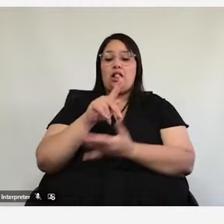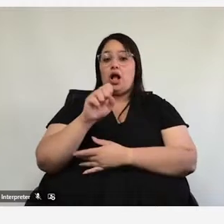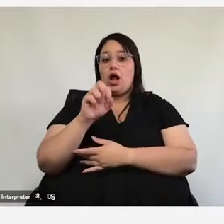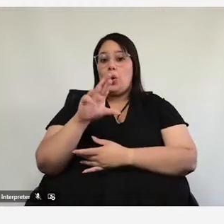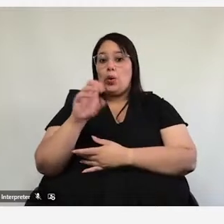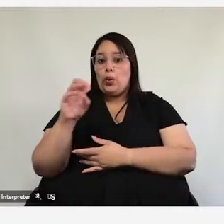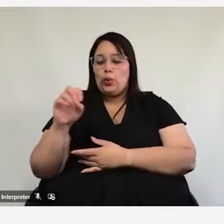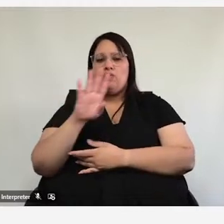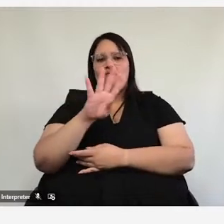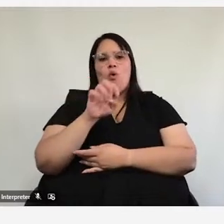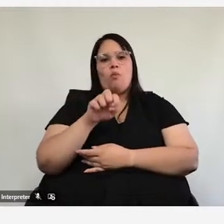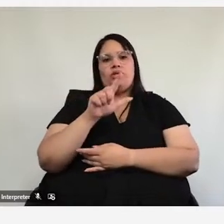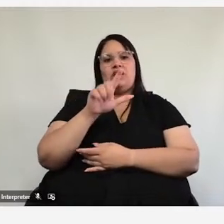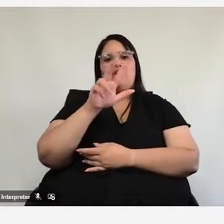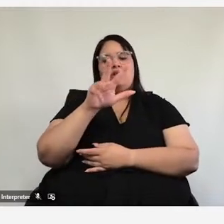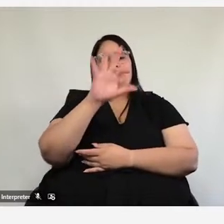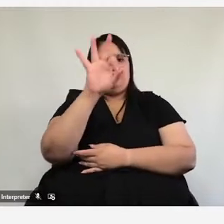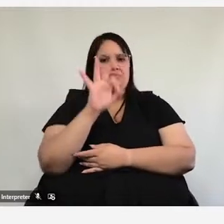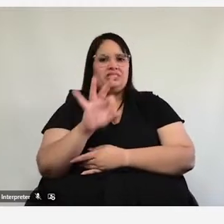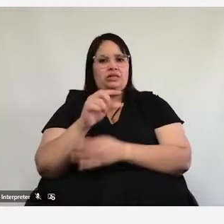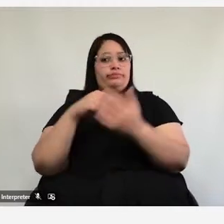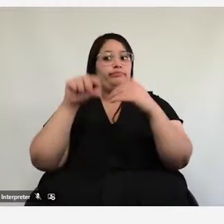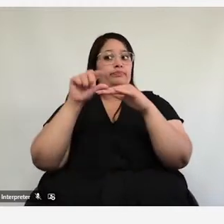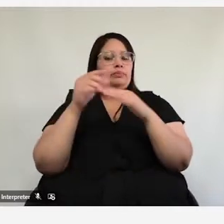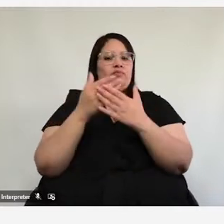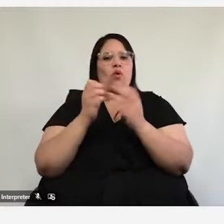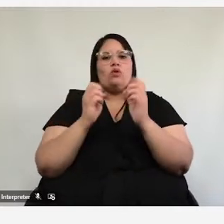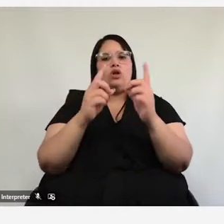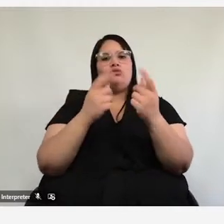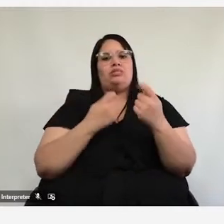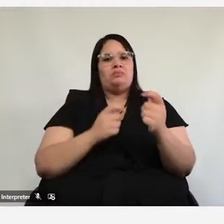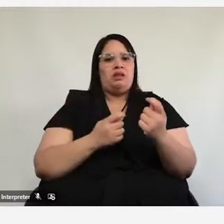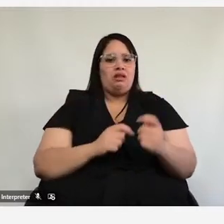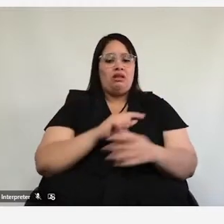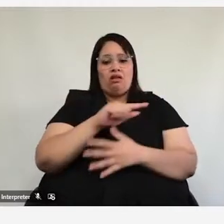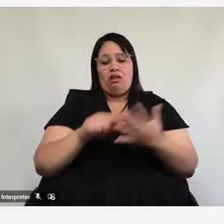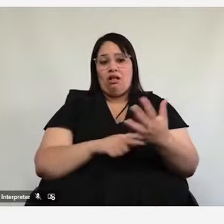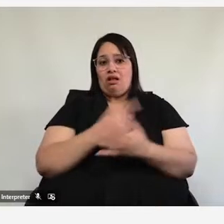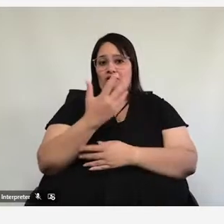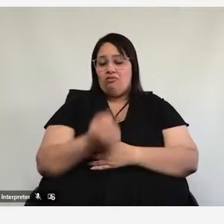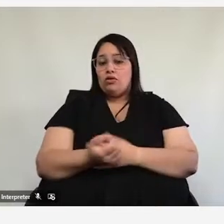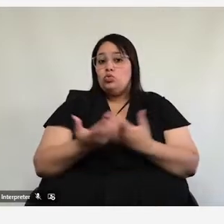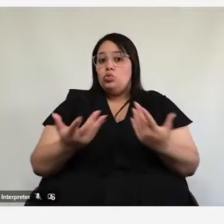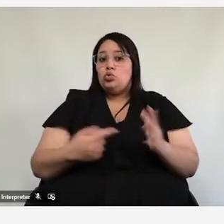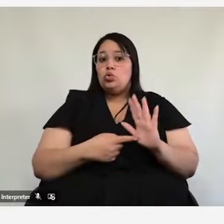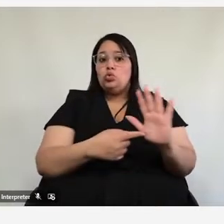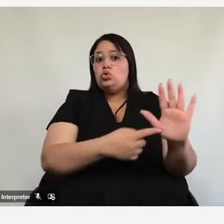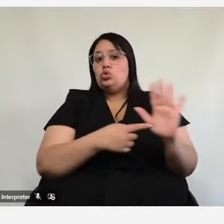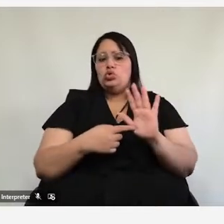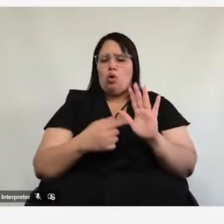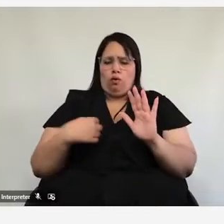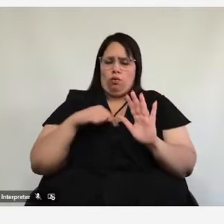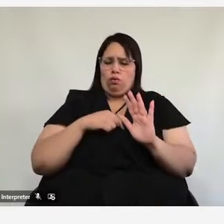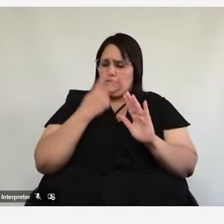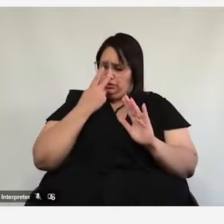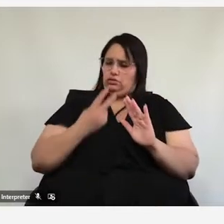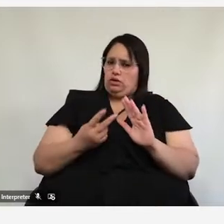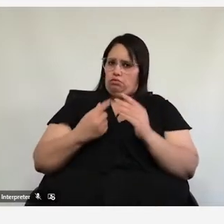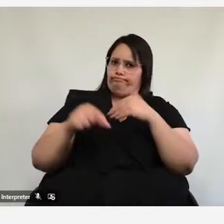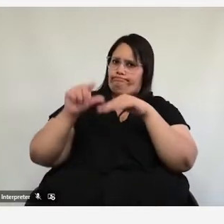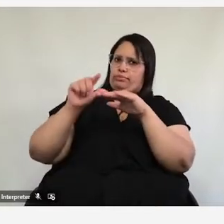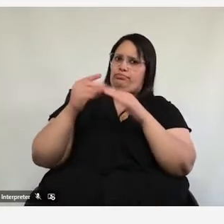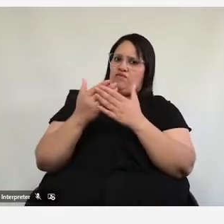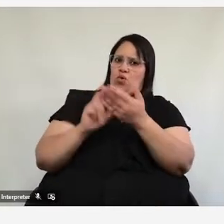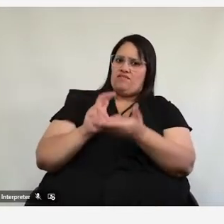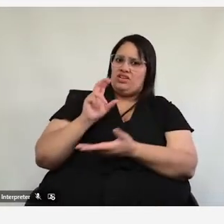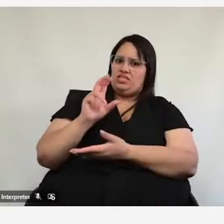a 4.78% increase in education spending. Now, Speaker, this shows that there's in fact a significant increase in